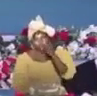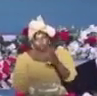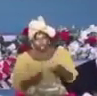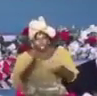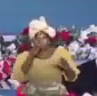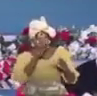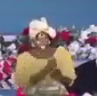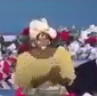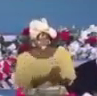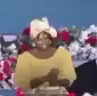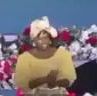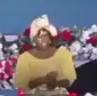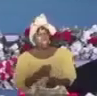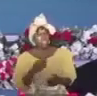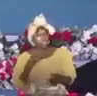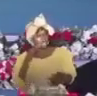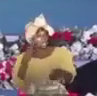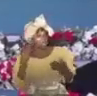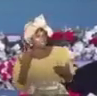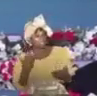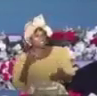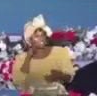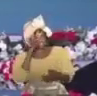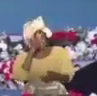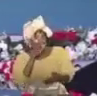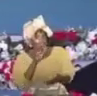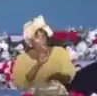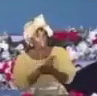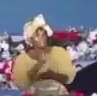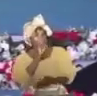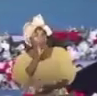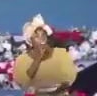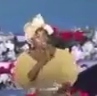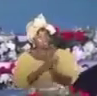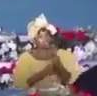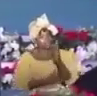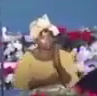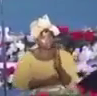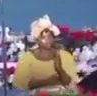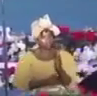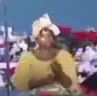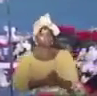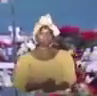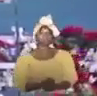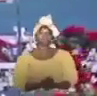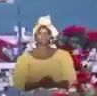believe God. If it be thou, bid me come. And he said, come.